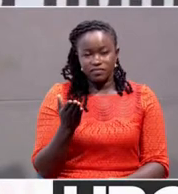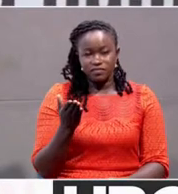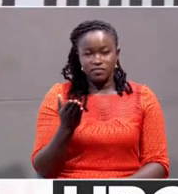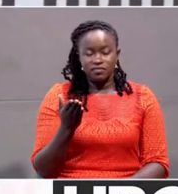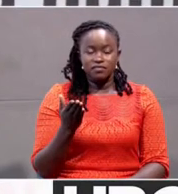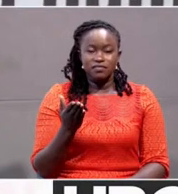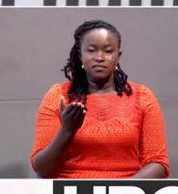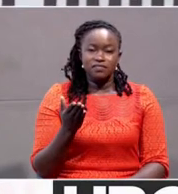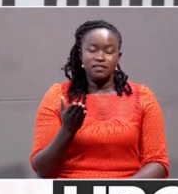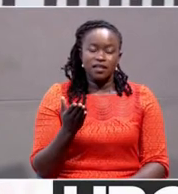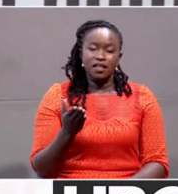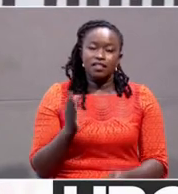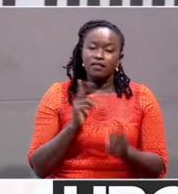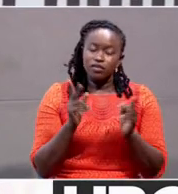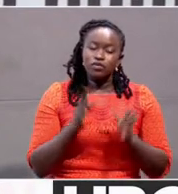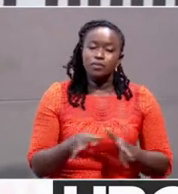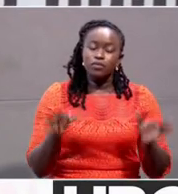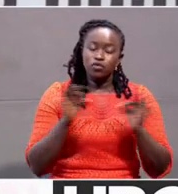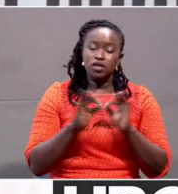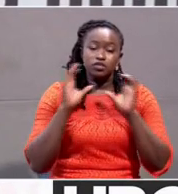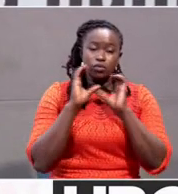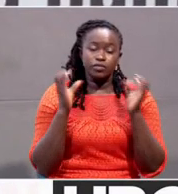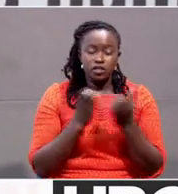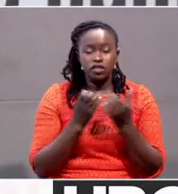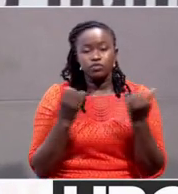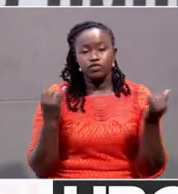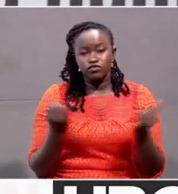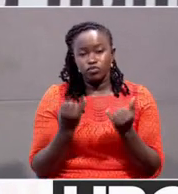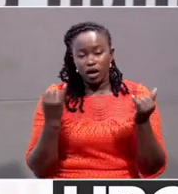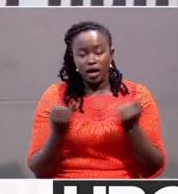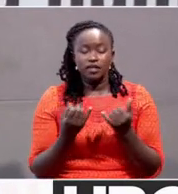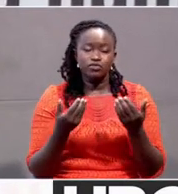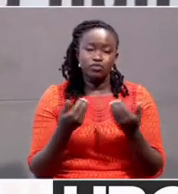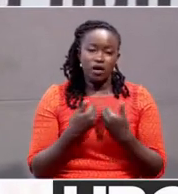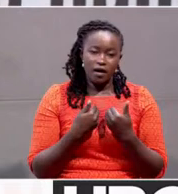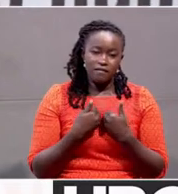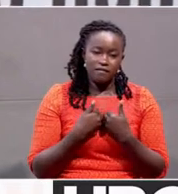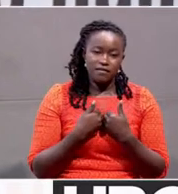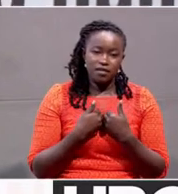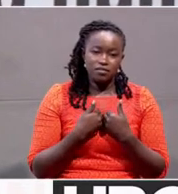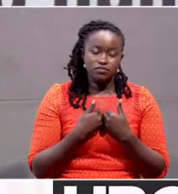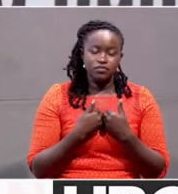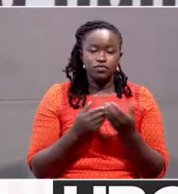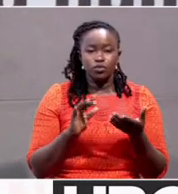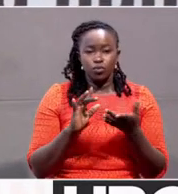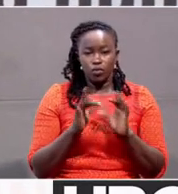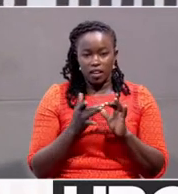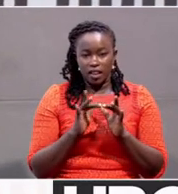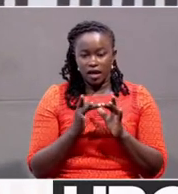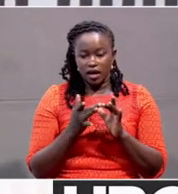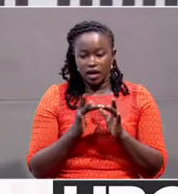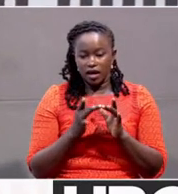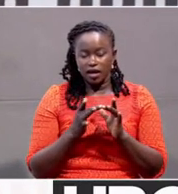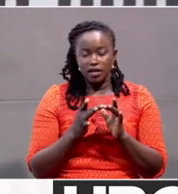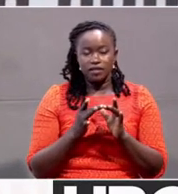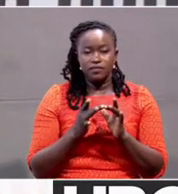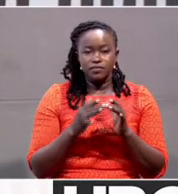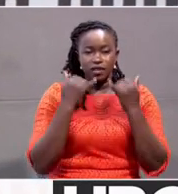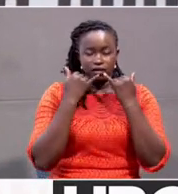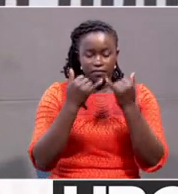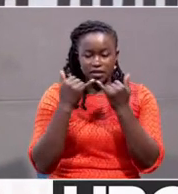weight in our community. We have tried to have online